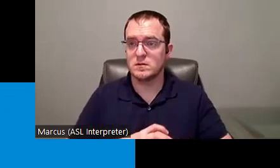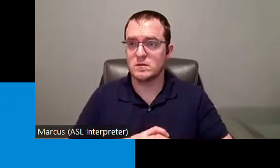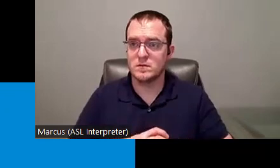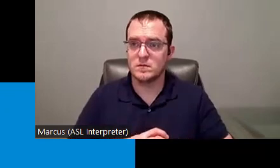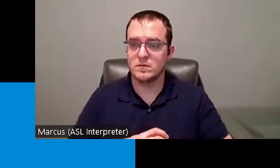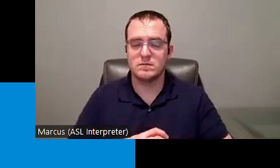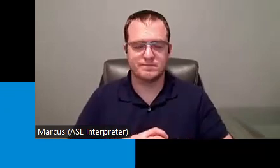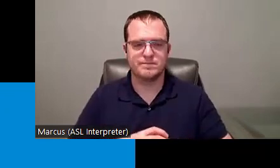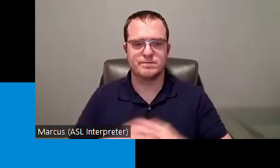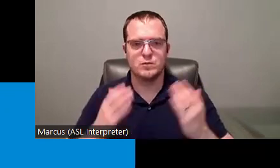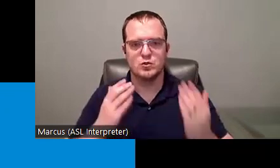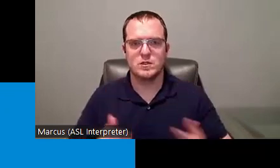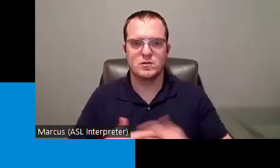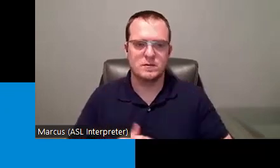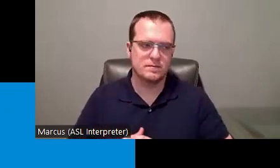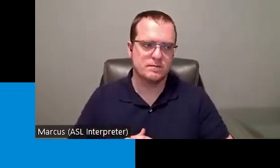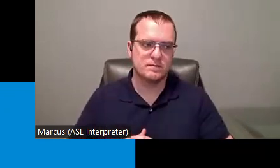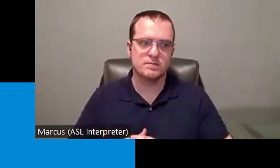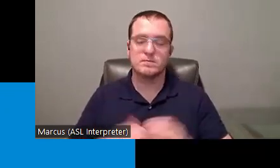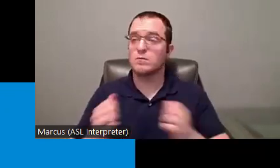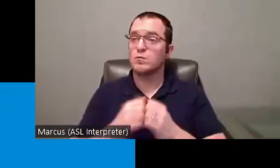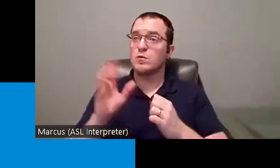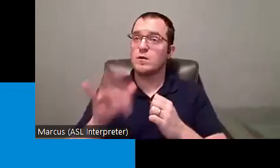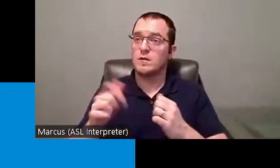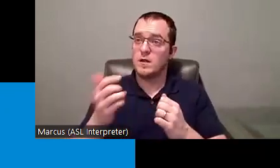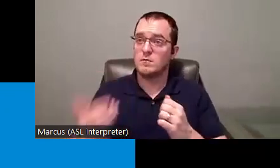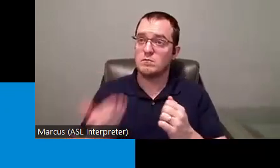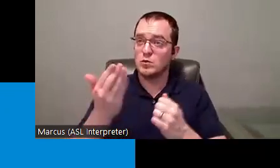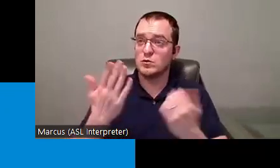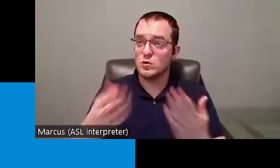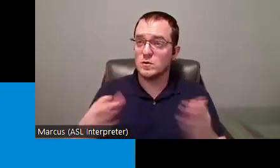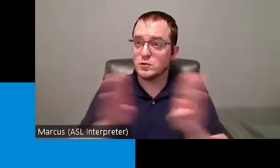motion carries. With that, I'll entertain a motion to adjourn.